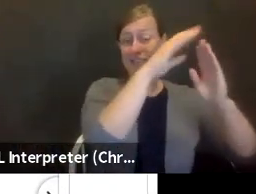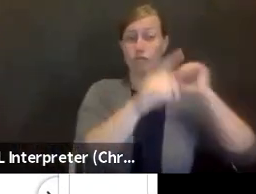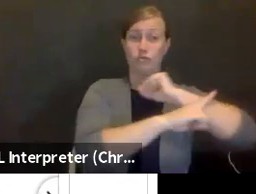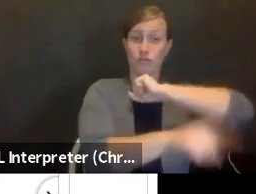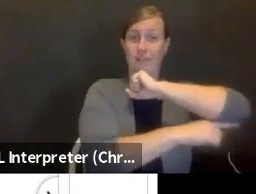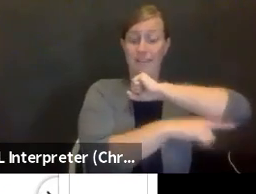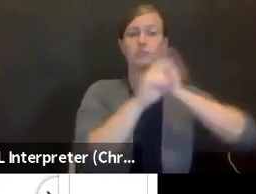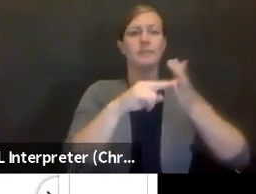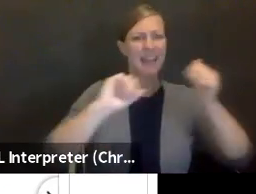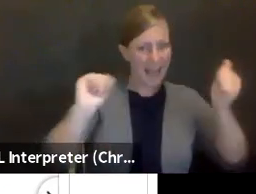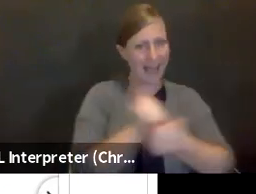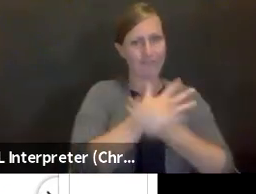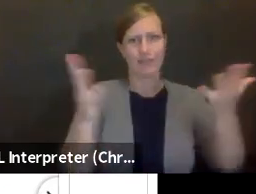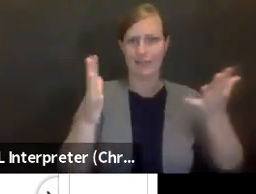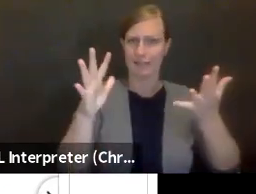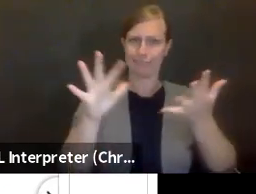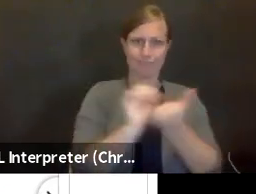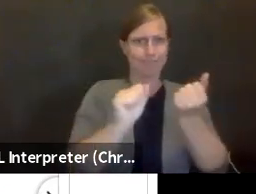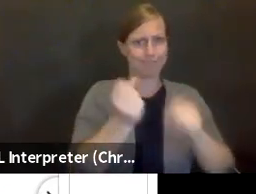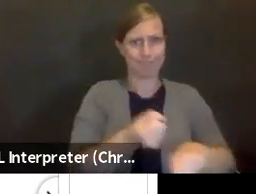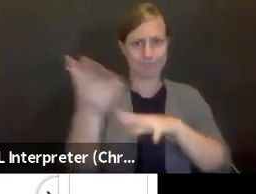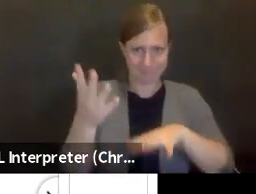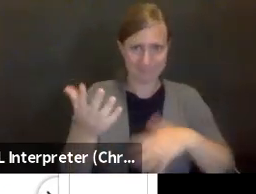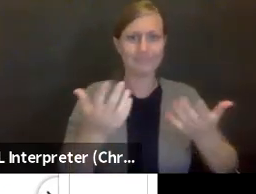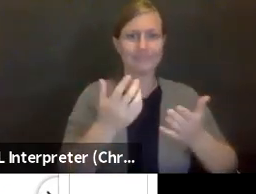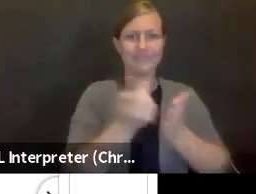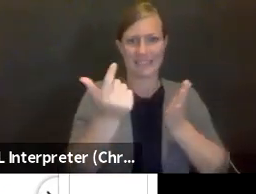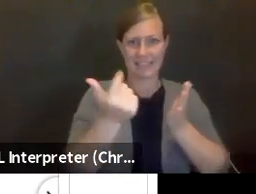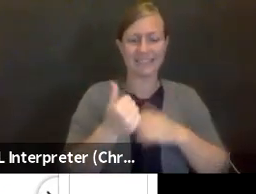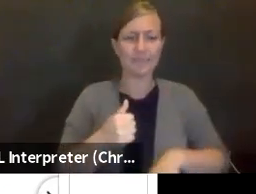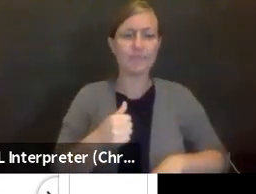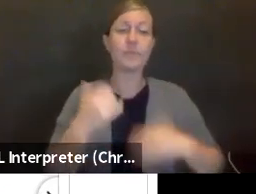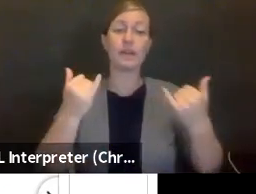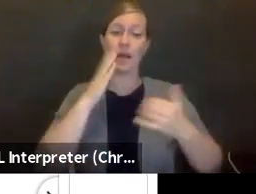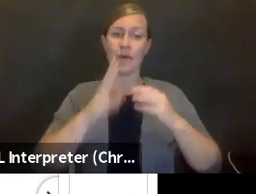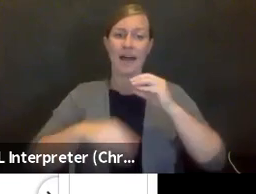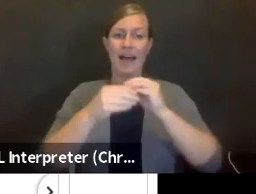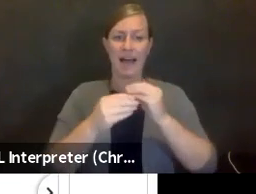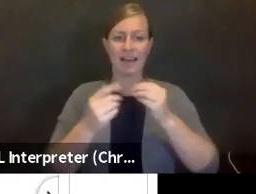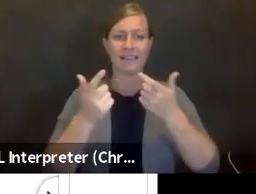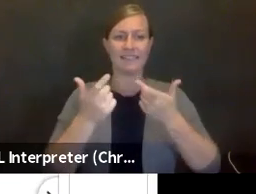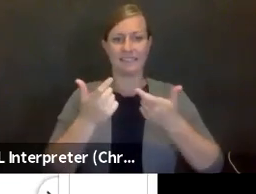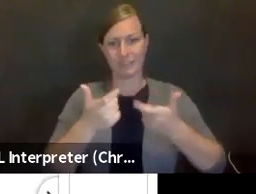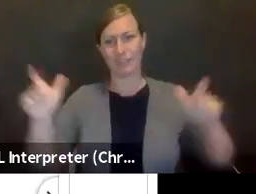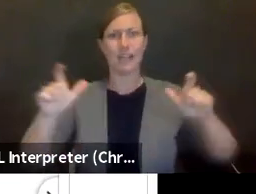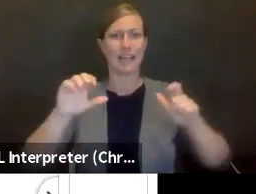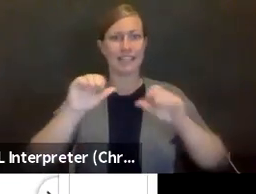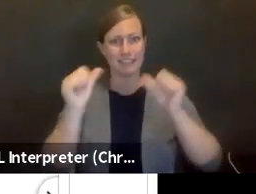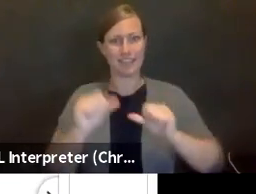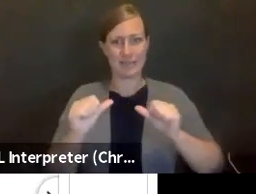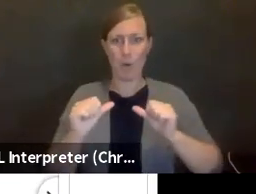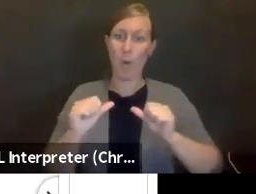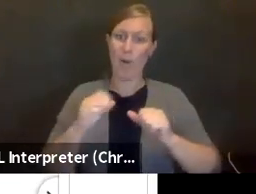pages. So just for our use today, I'm going to add a giant shape. Ooh, I love the music